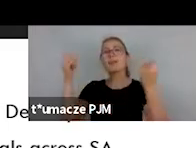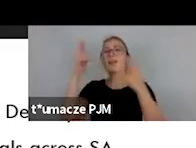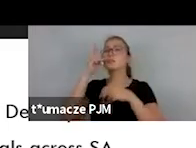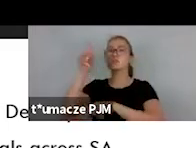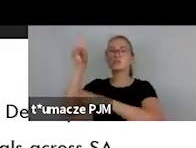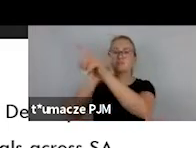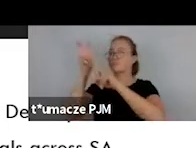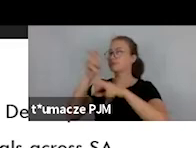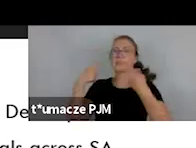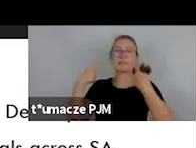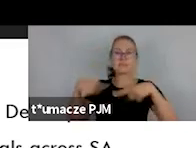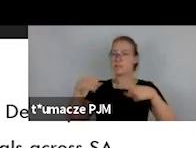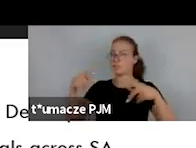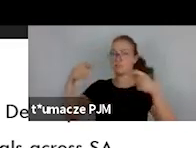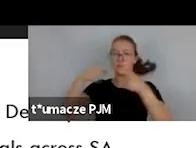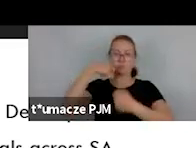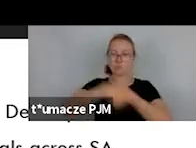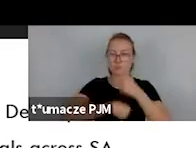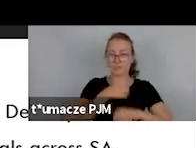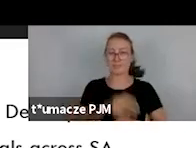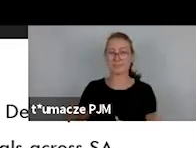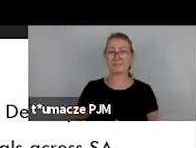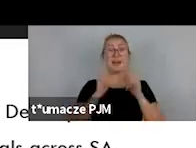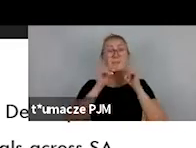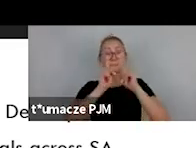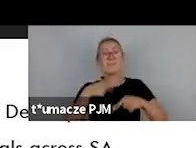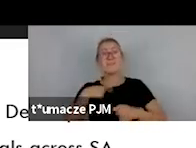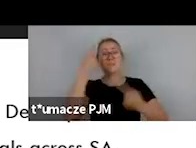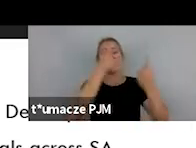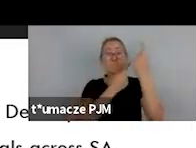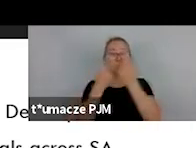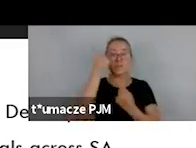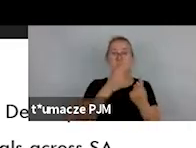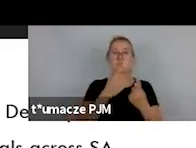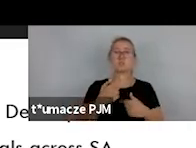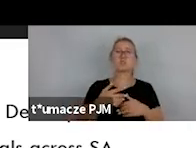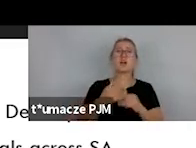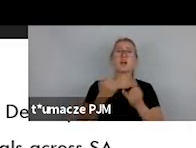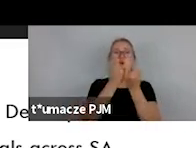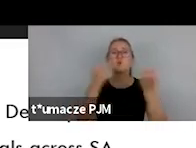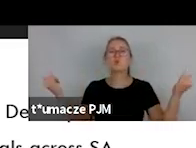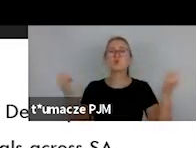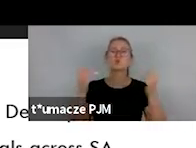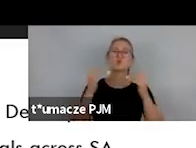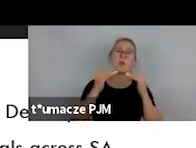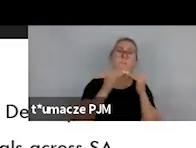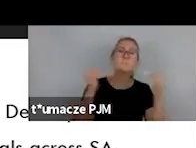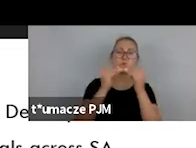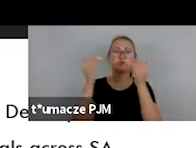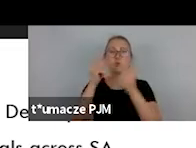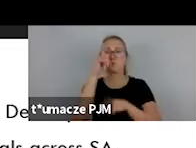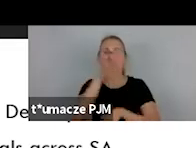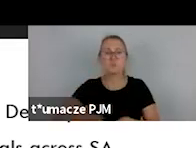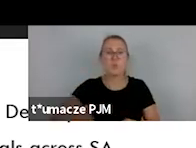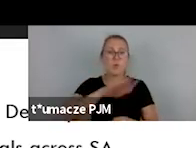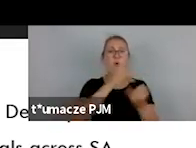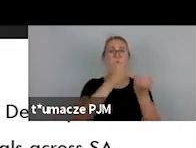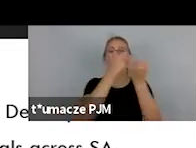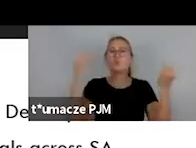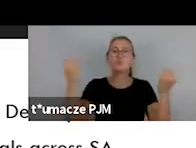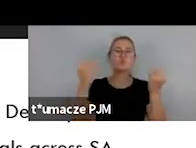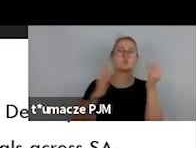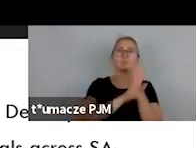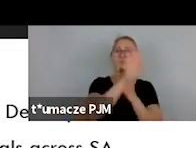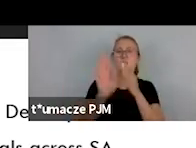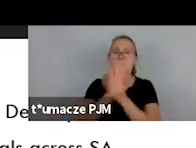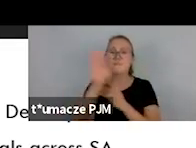to supplement the good and important work we do with small groups and with individuals. And so that's what Sonke is